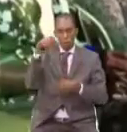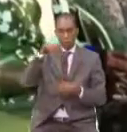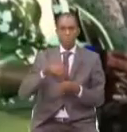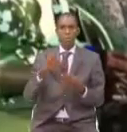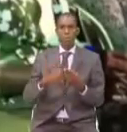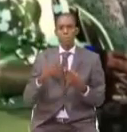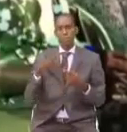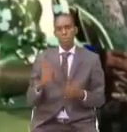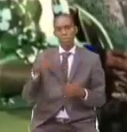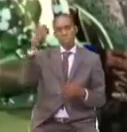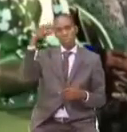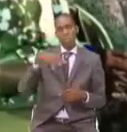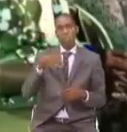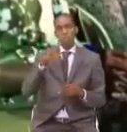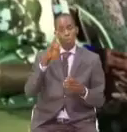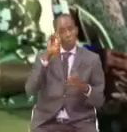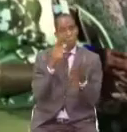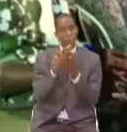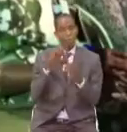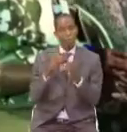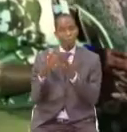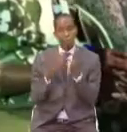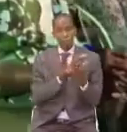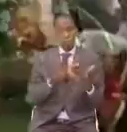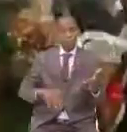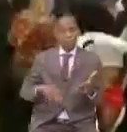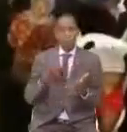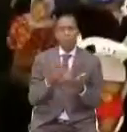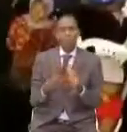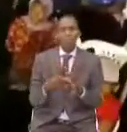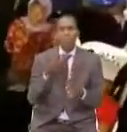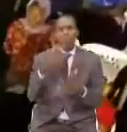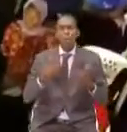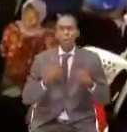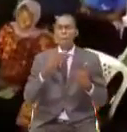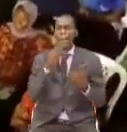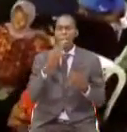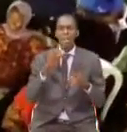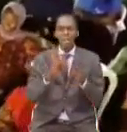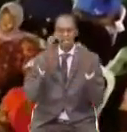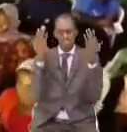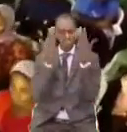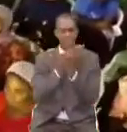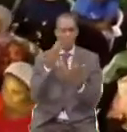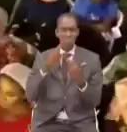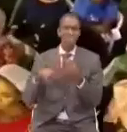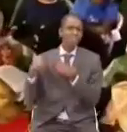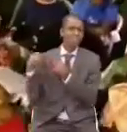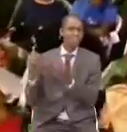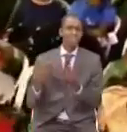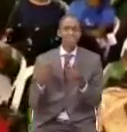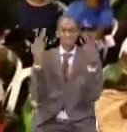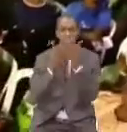believe on the Lord Jesus Christ. What does that mean? You've been in the darkness, in the dark, in the darkness of sin, in the